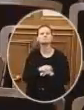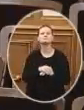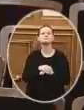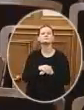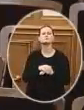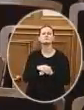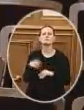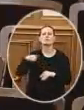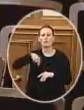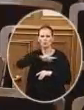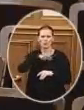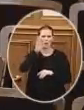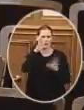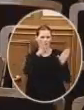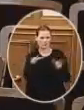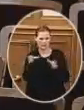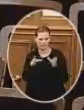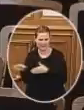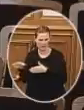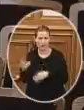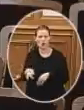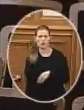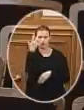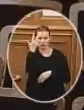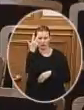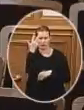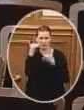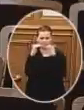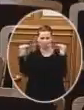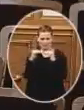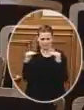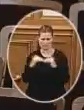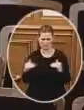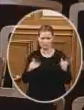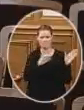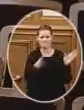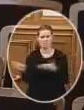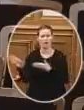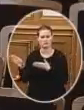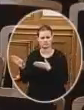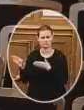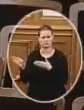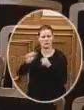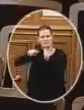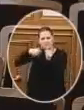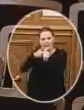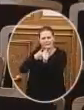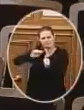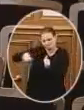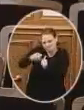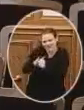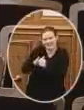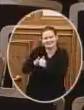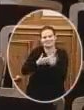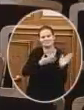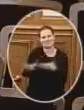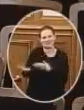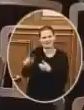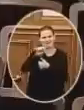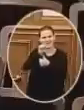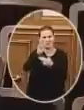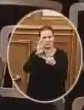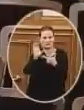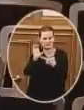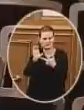that we would prepare 3 levels of plans, back to that point on adaptability, that not every day will be the 500,000